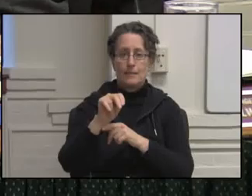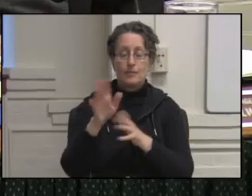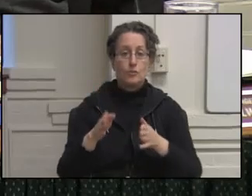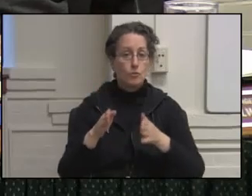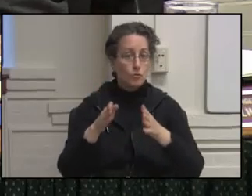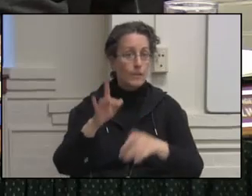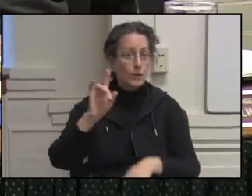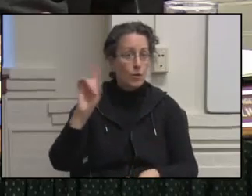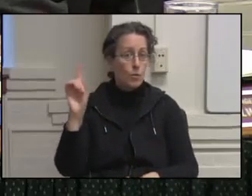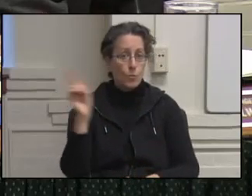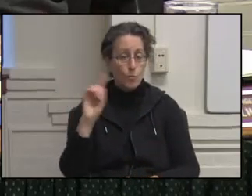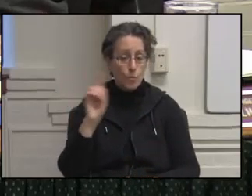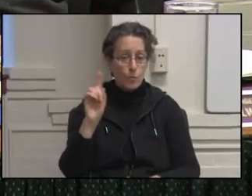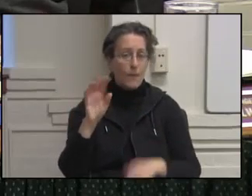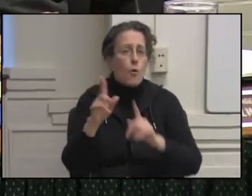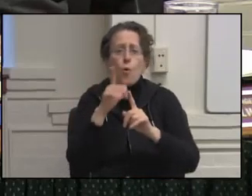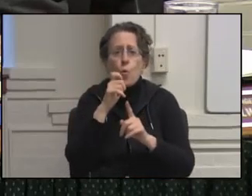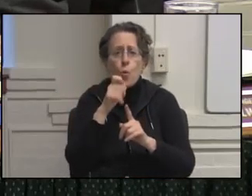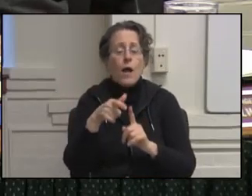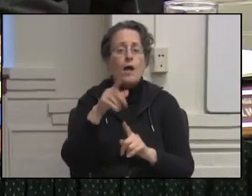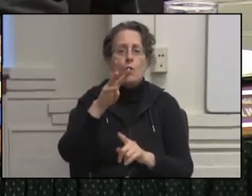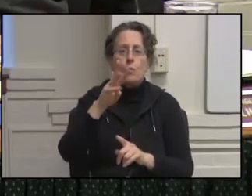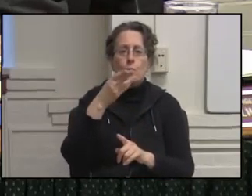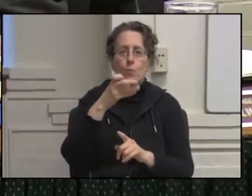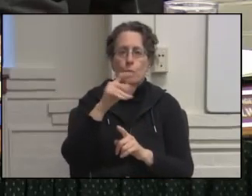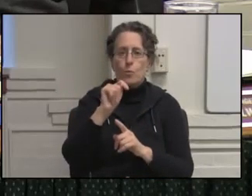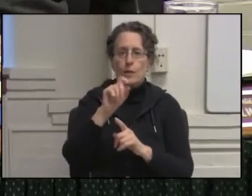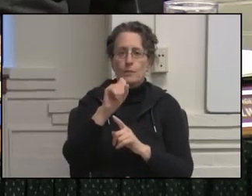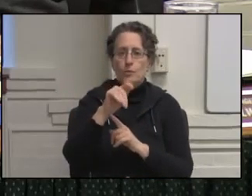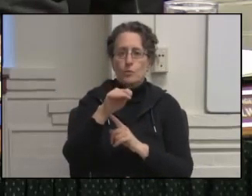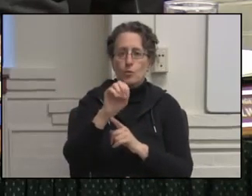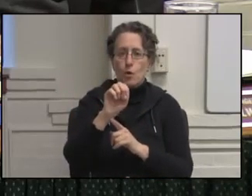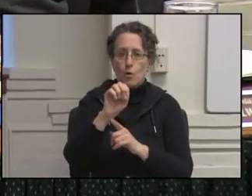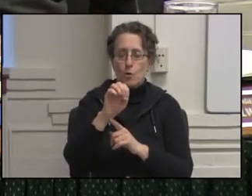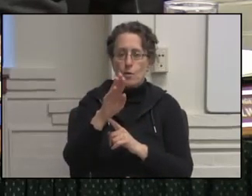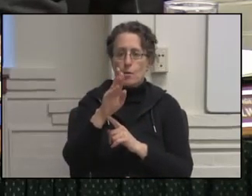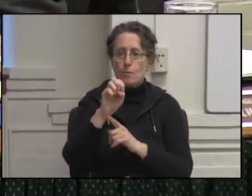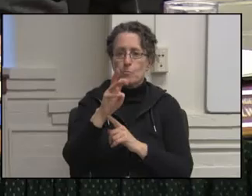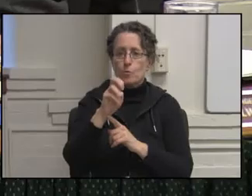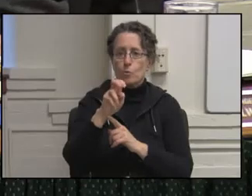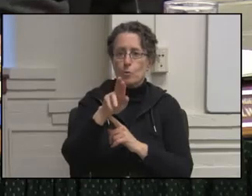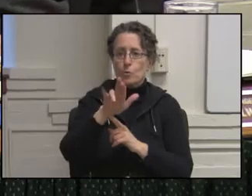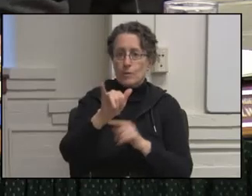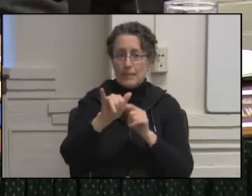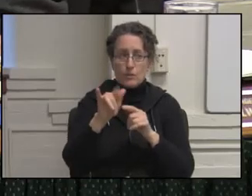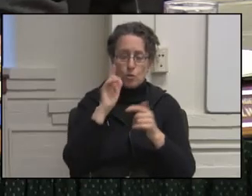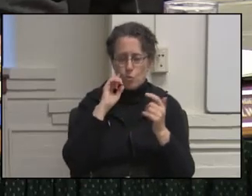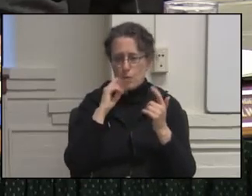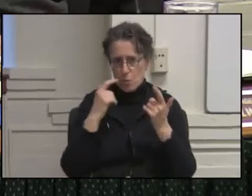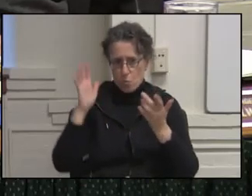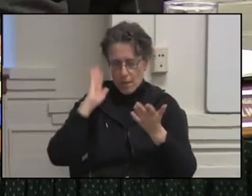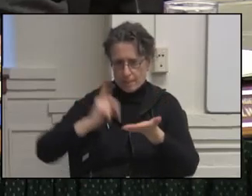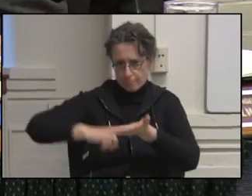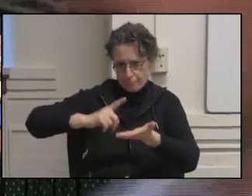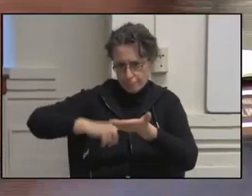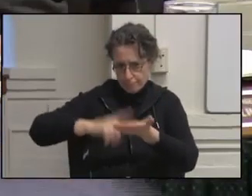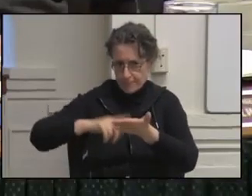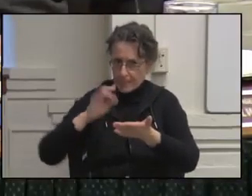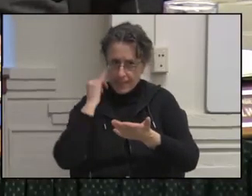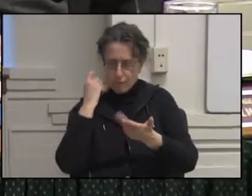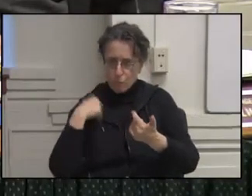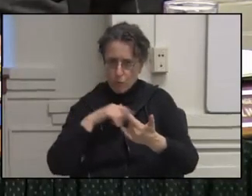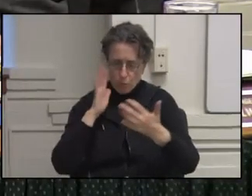If you guys would like to come over to the table. And we are taking a look at approving a catering permit, which will be in